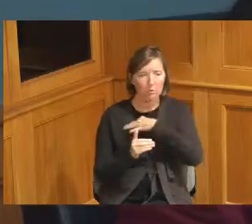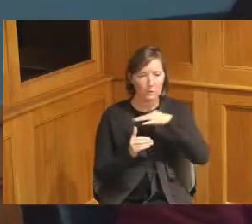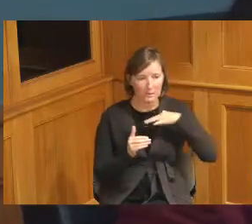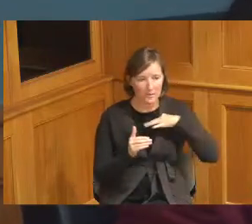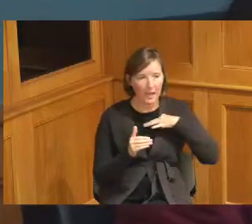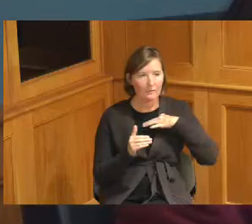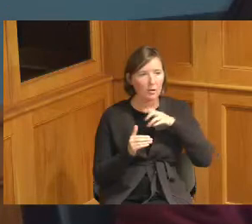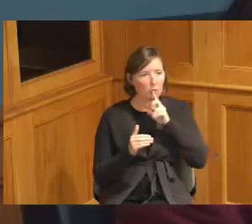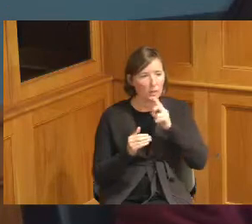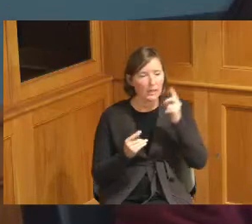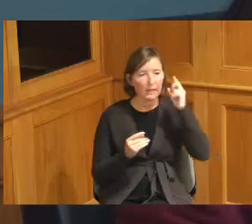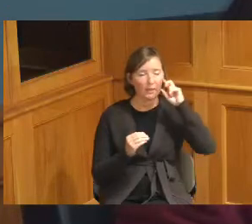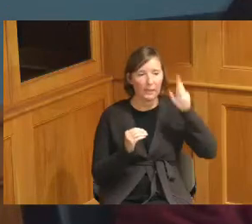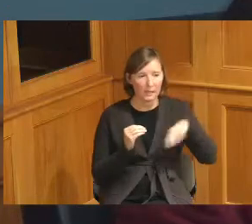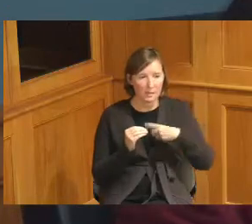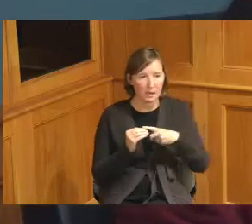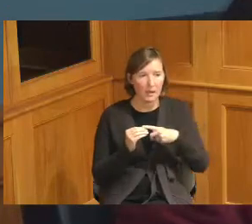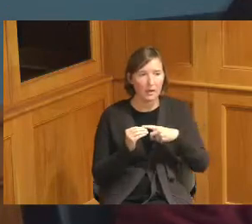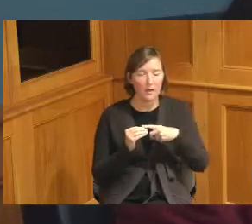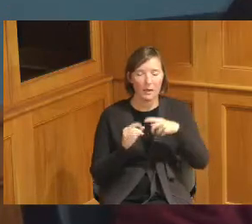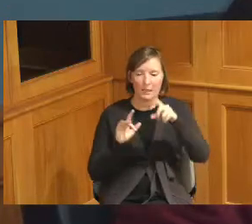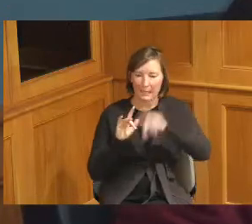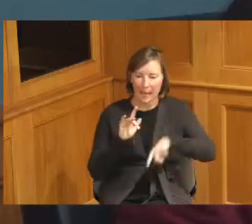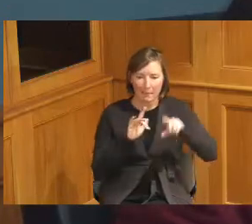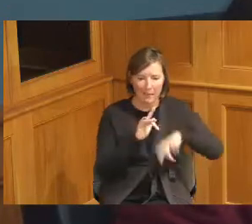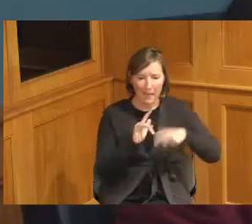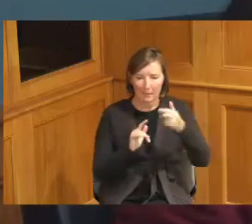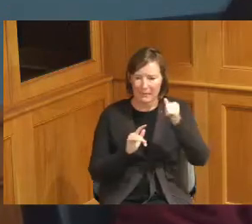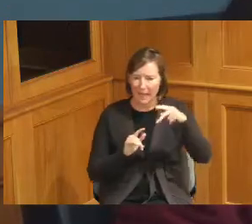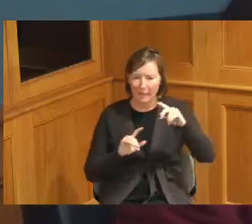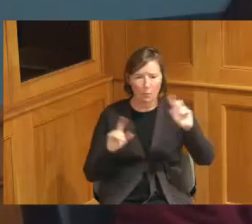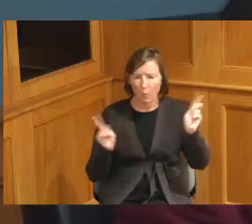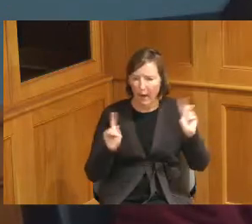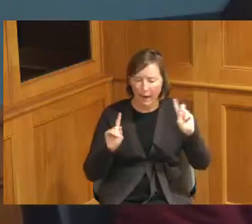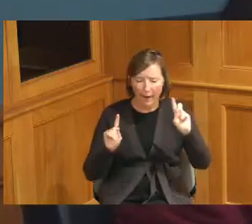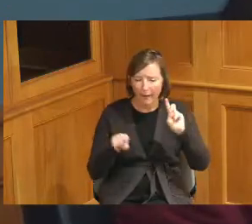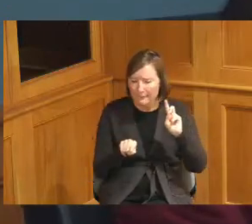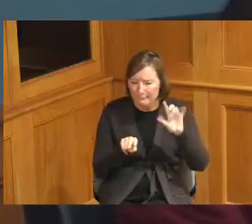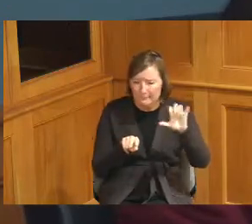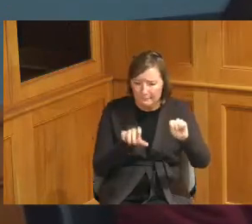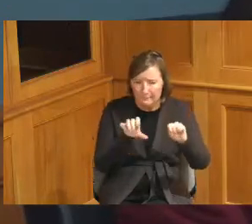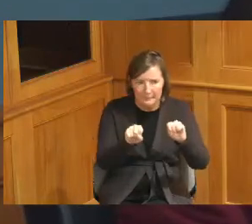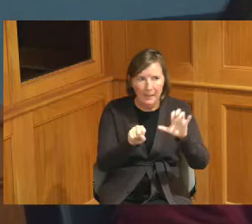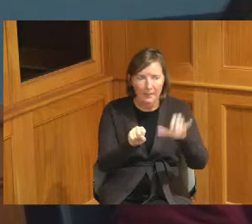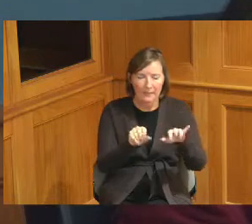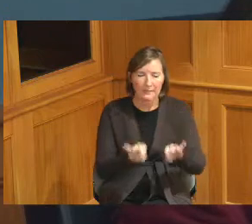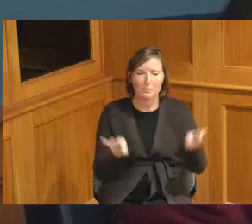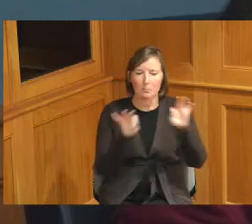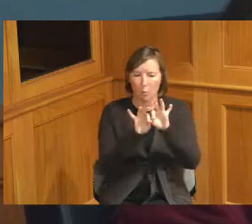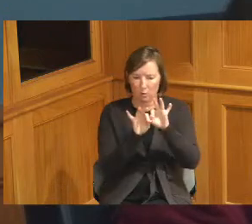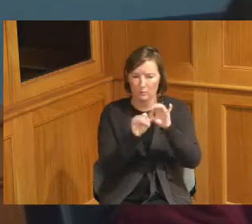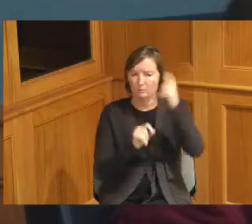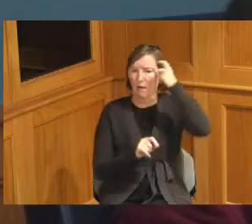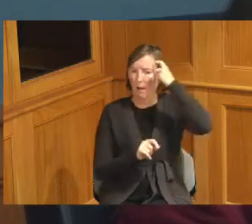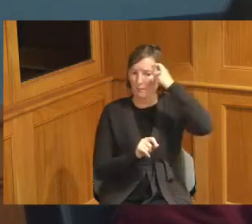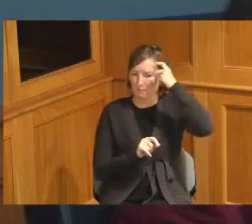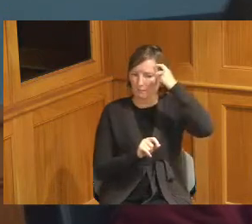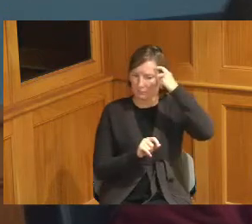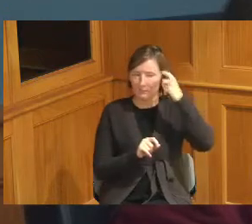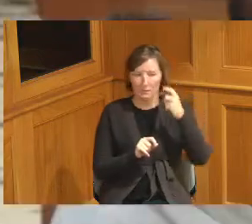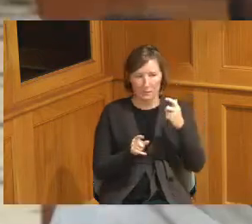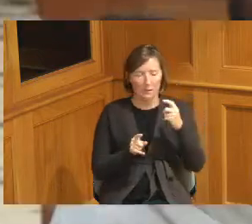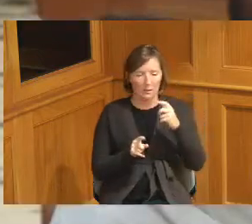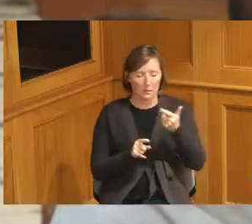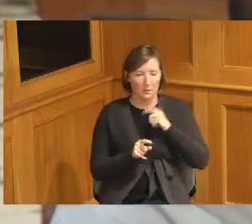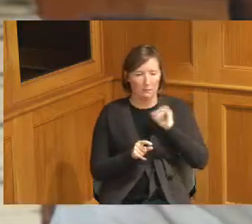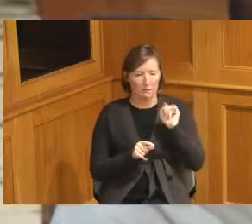are really thinking where are the gaps, and I think that's a great program to have. Well, and it complements